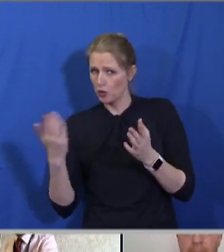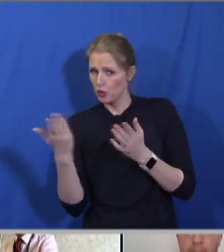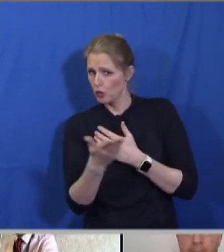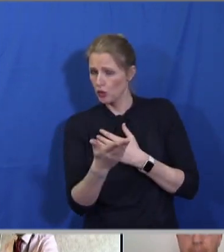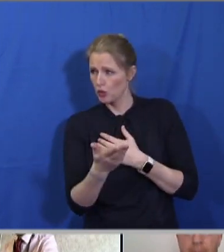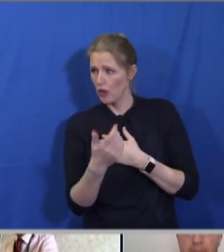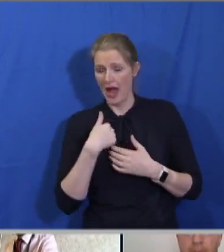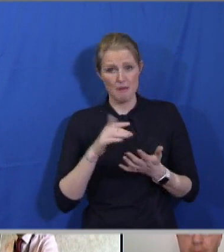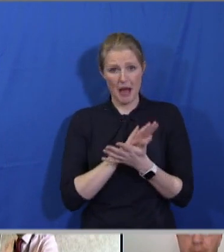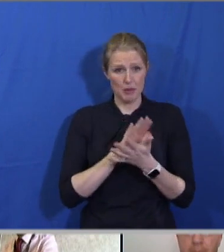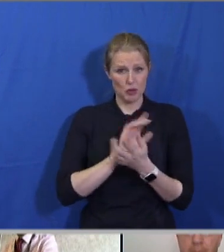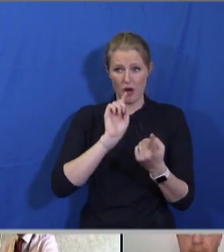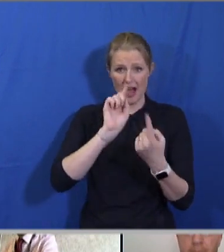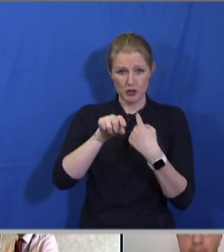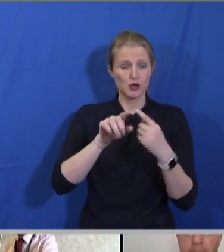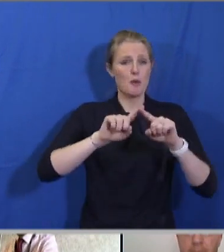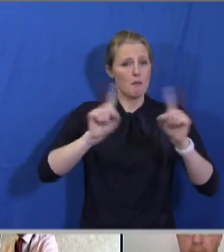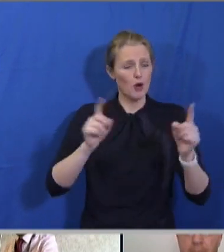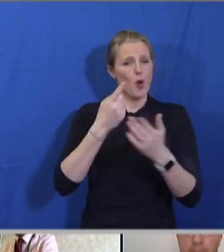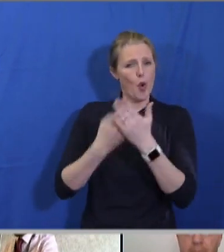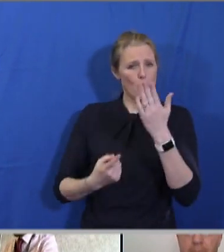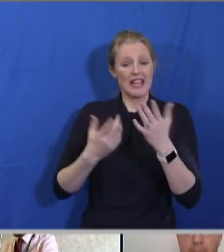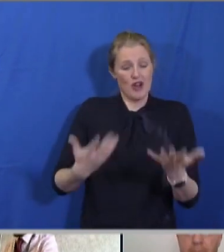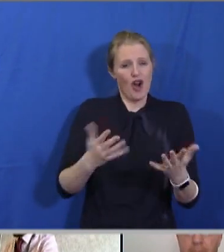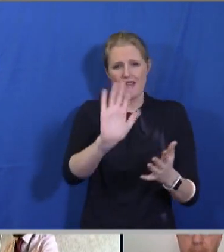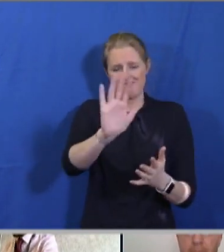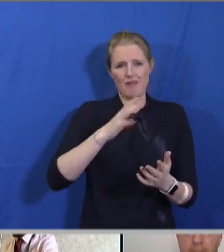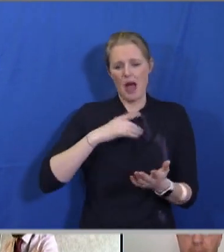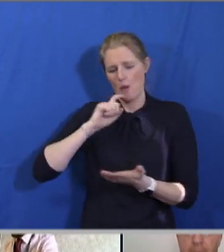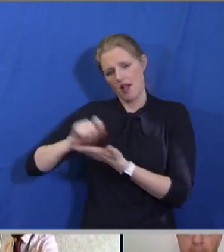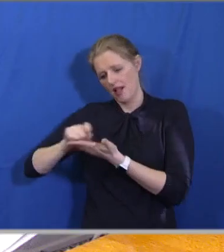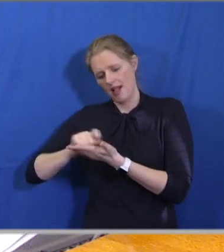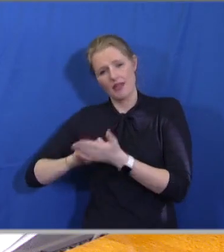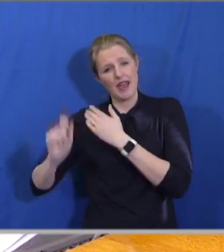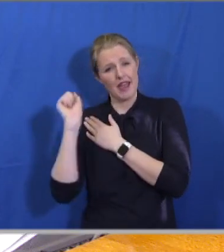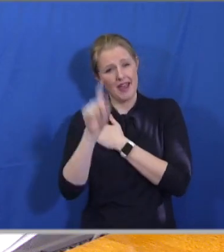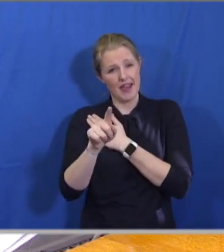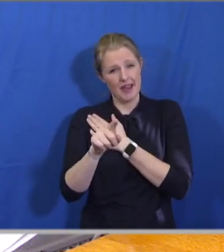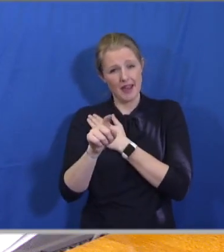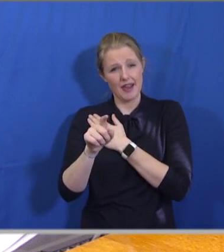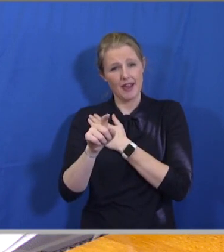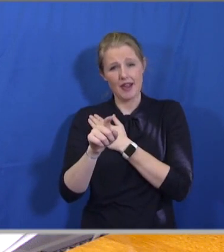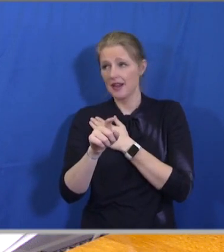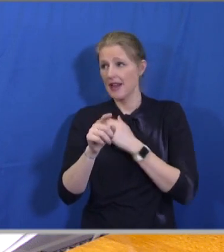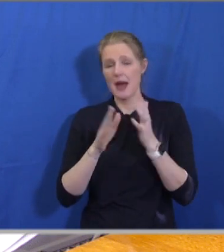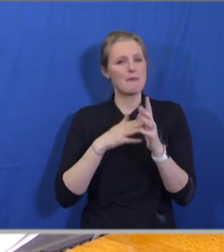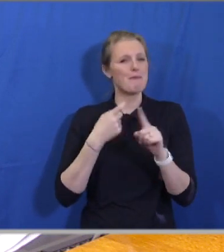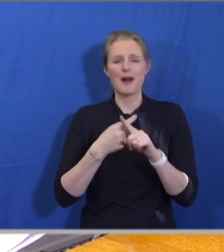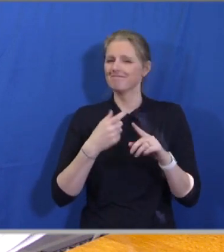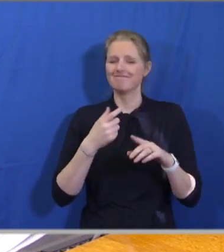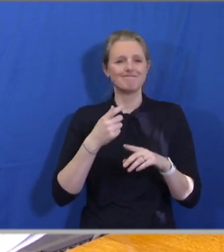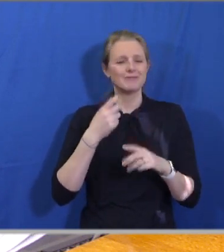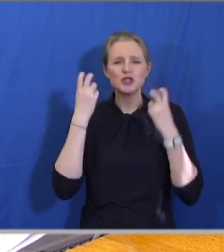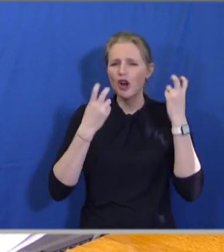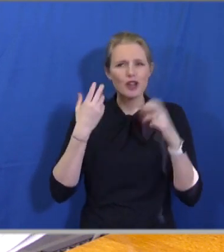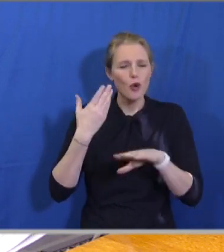Mark can be heard now, I'm happy to take that question offline and come back to the committee in writing, if that's okay. Okay, well, I'll just check. We still don't have your sound, Mark, so